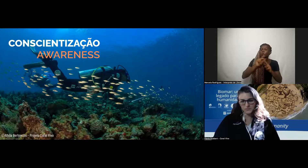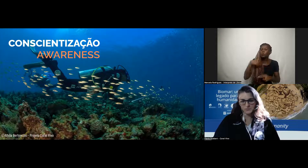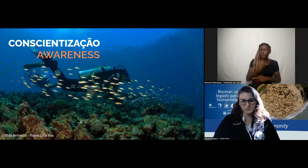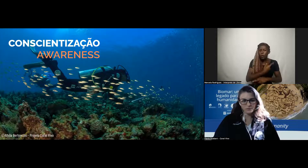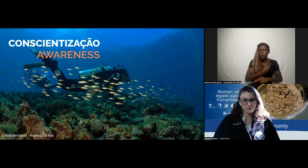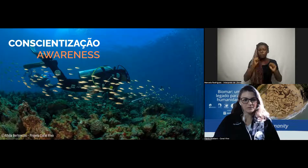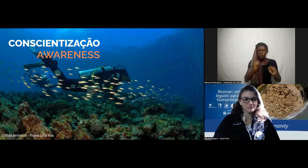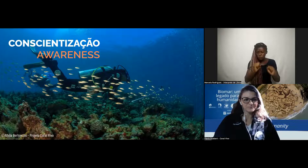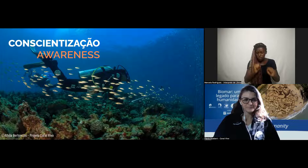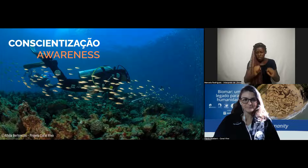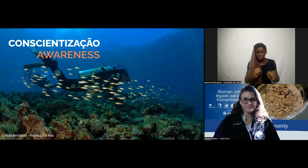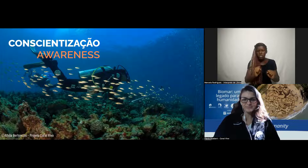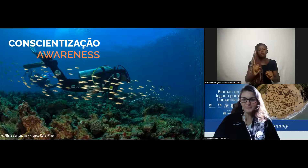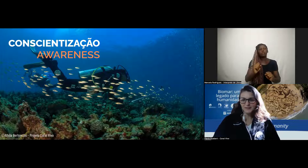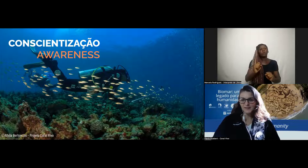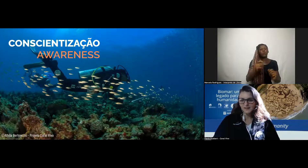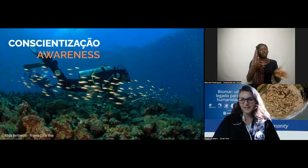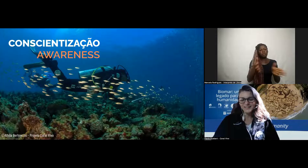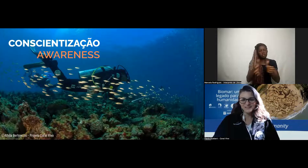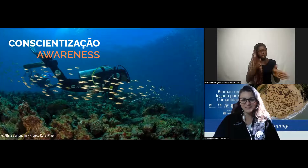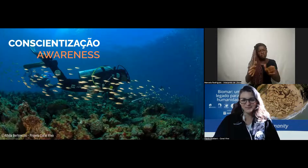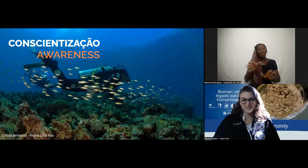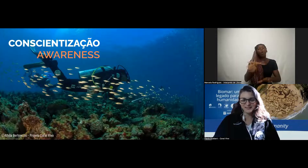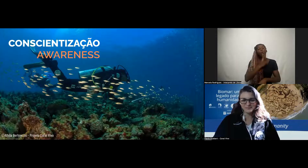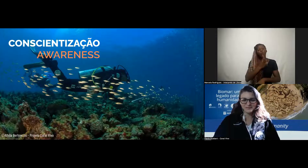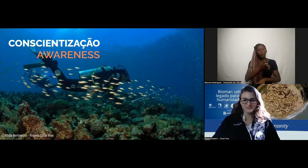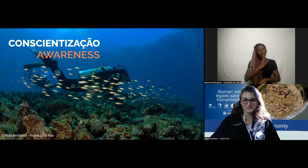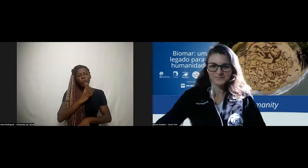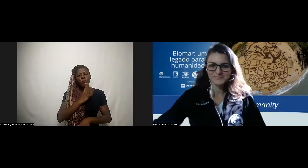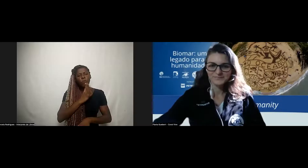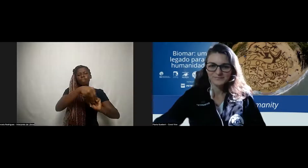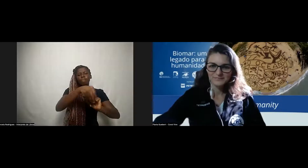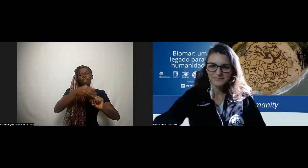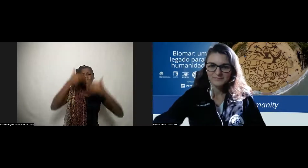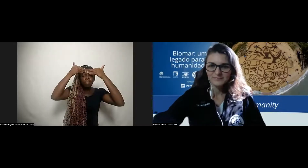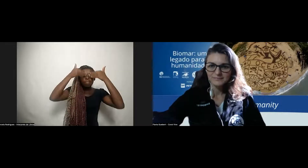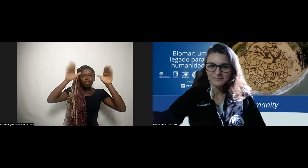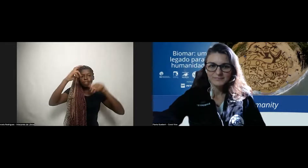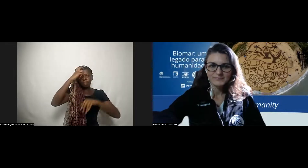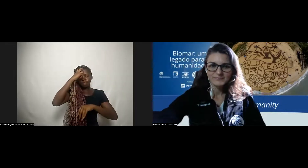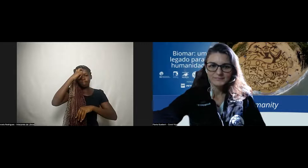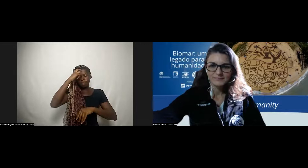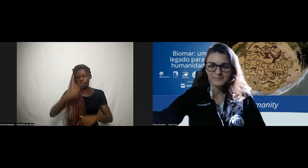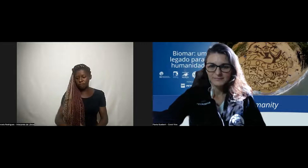influence of the ocean on our routines, and we can access knowledge about the ocean. That's it. Thank you so much.